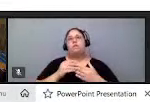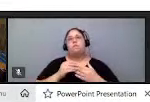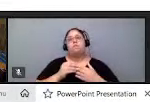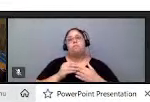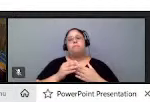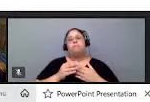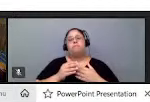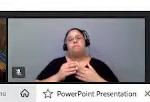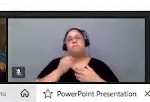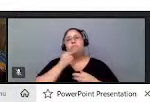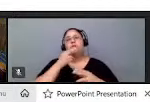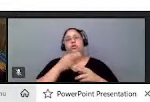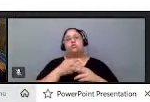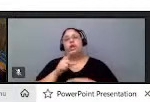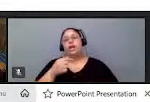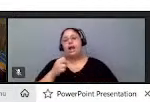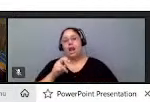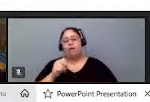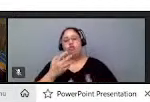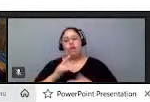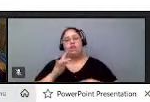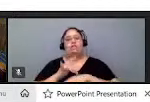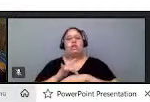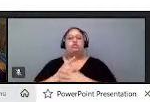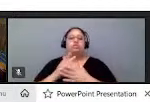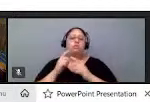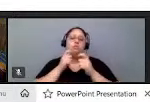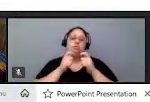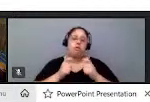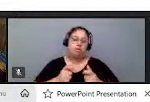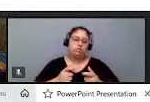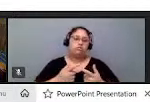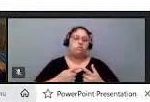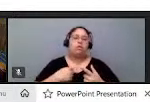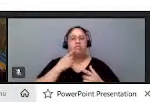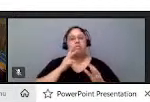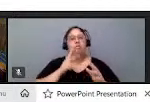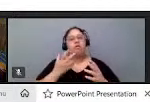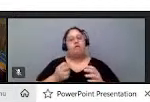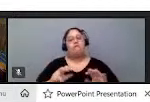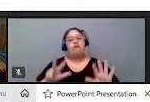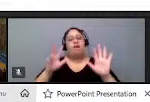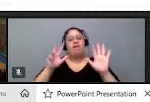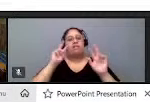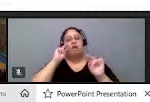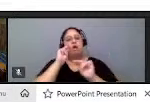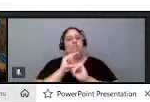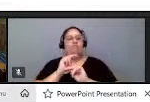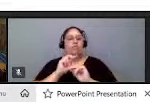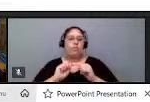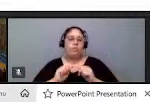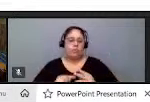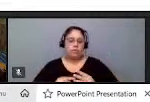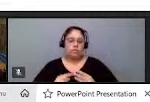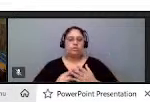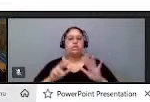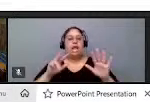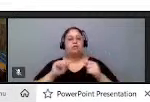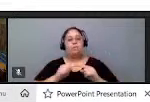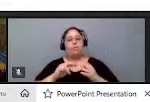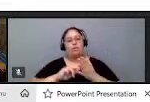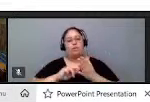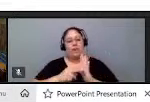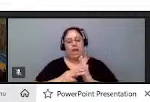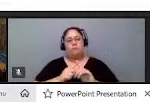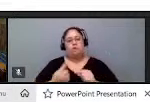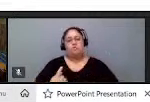of the comments that he's already touched on so I think there's going to be eight um overview points in terms of the 8 point plan